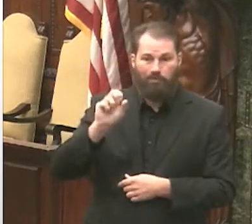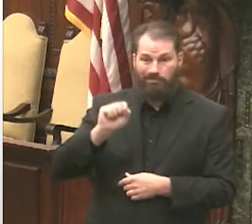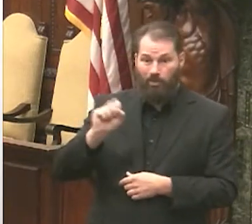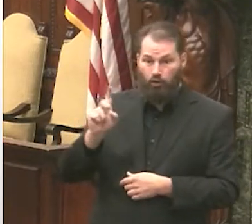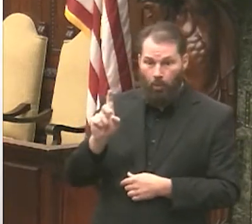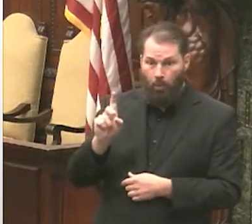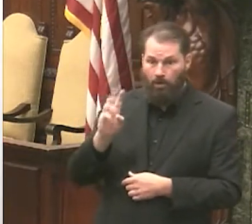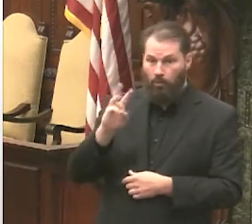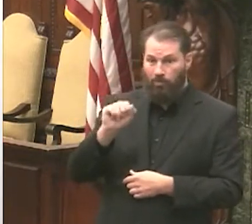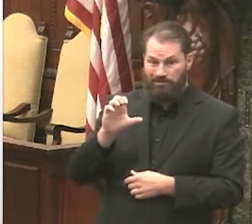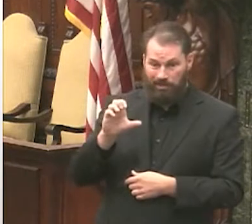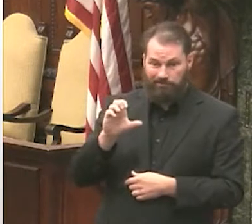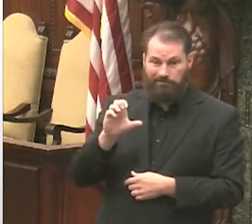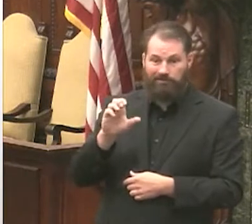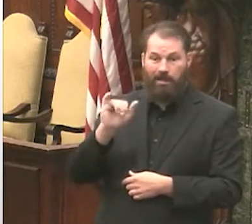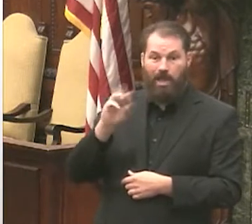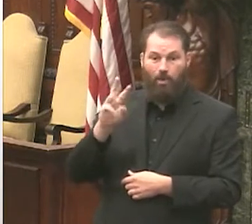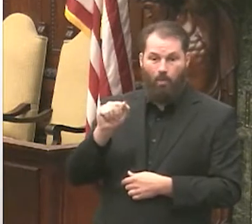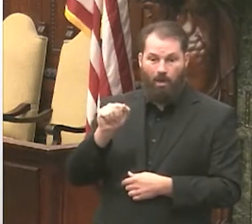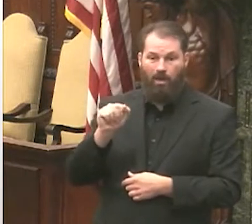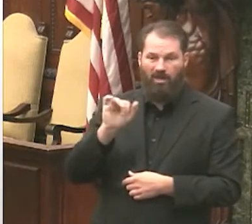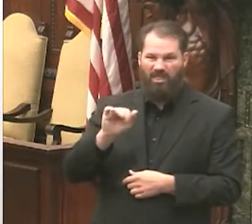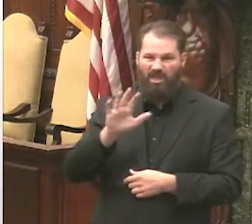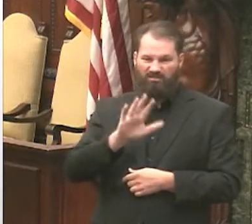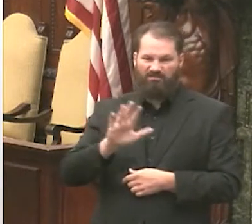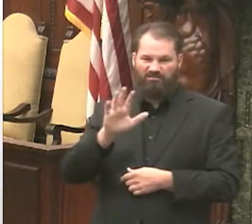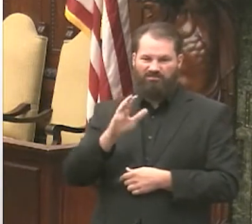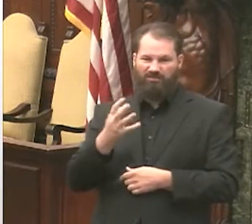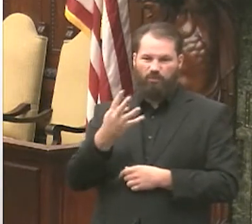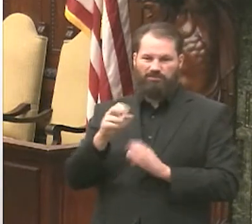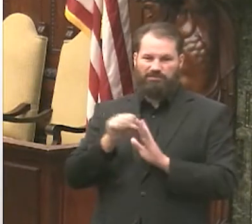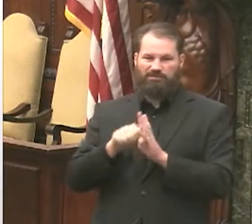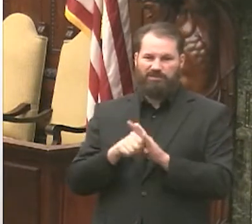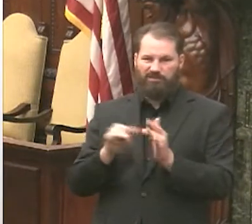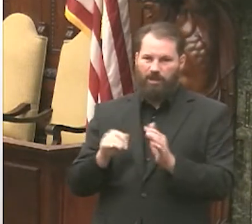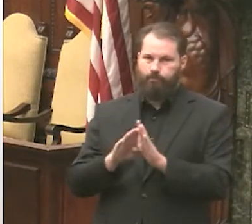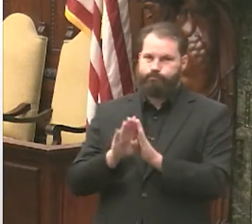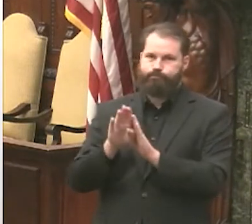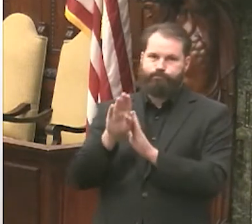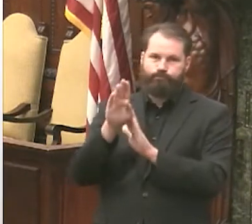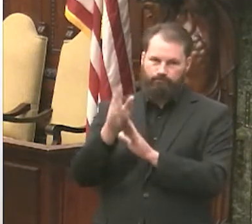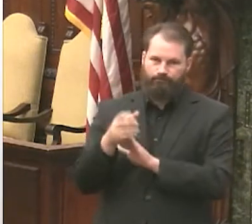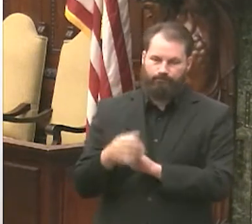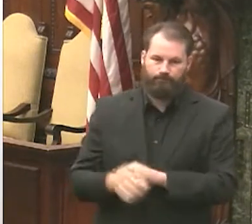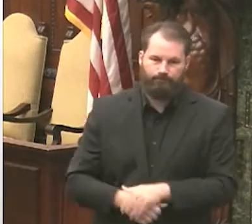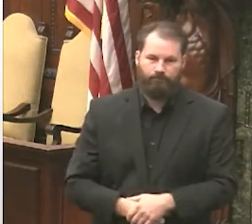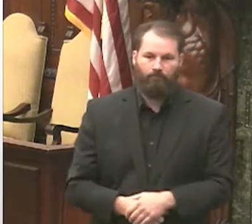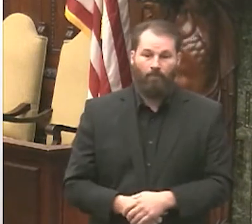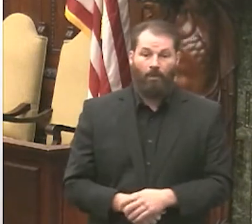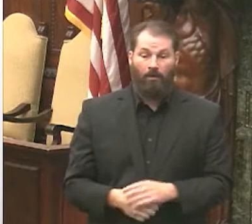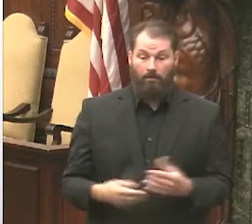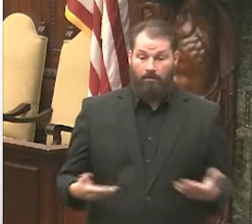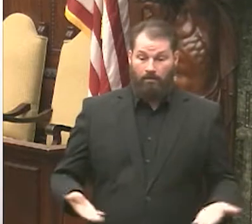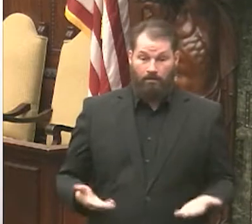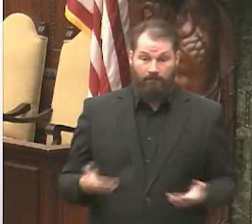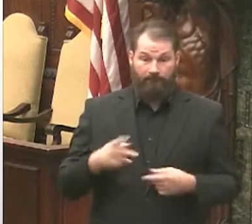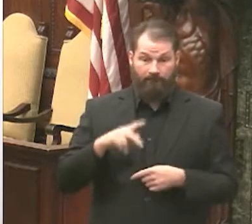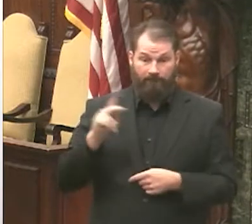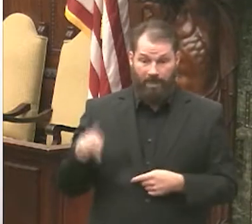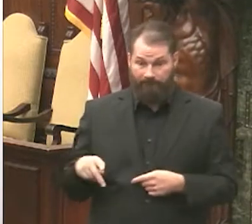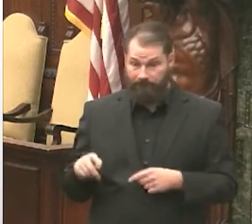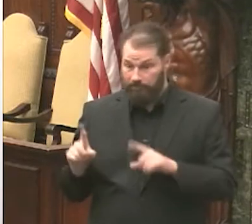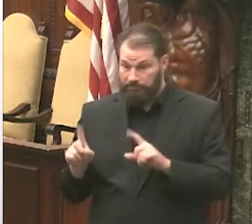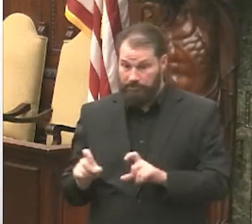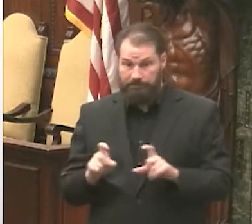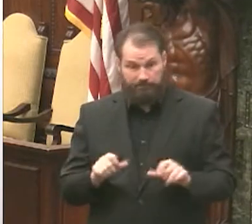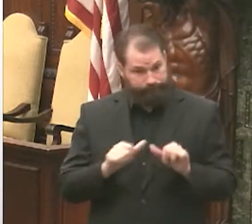Iowa. Those sites are seeing very sharp increases of their infections. Back here in Philadelphia, what's new on testing? We continue to put